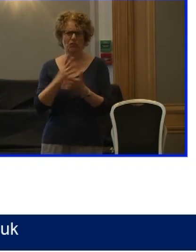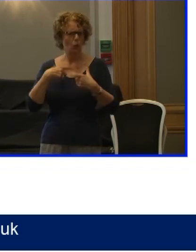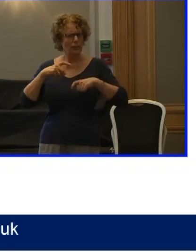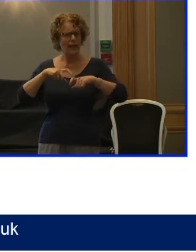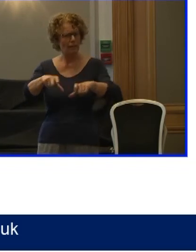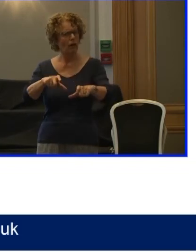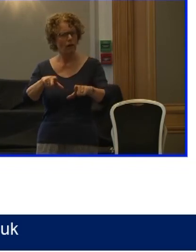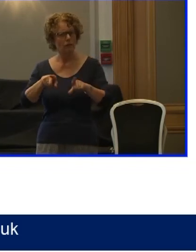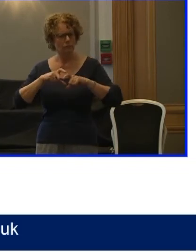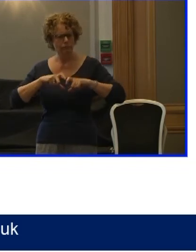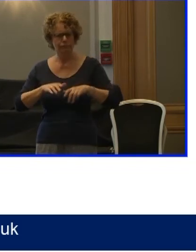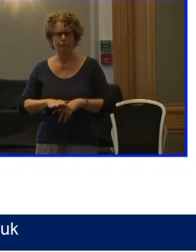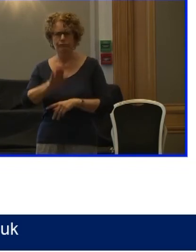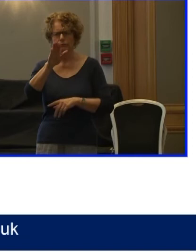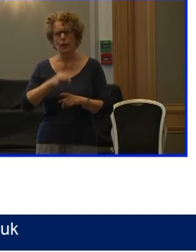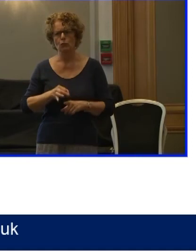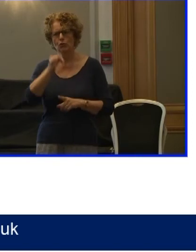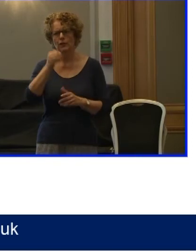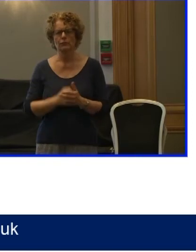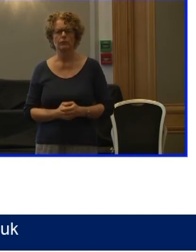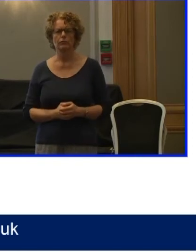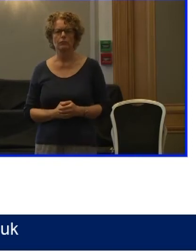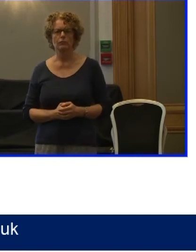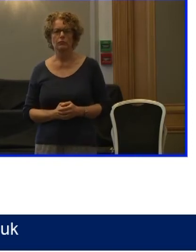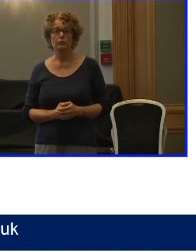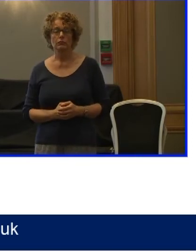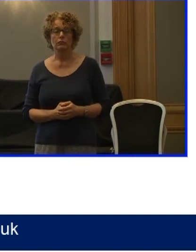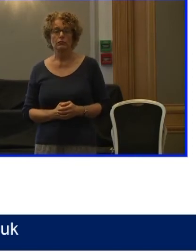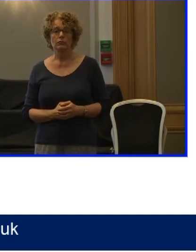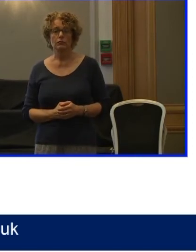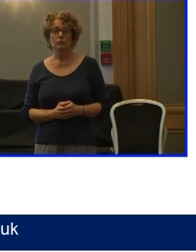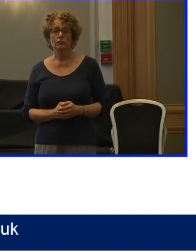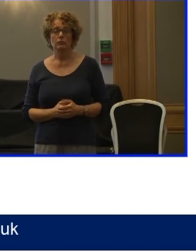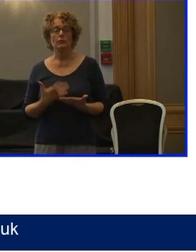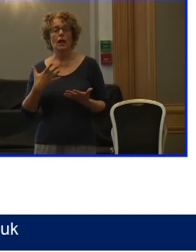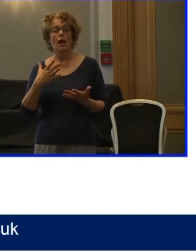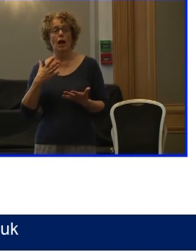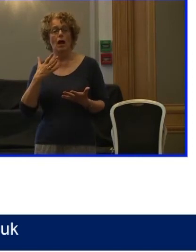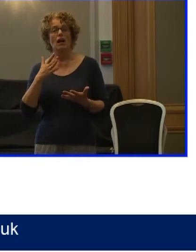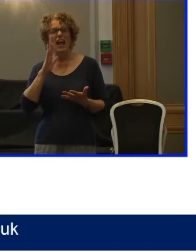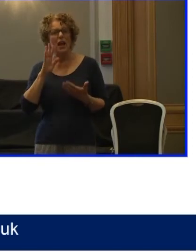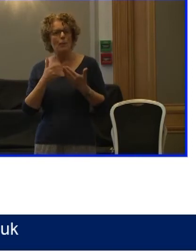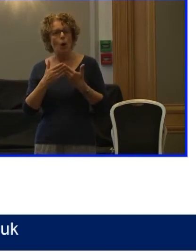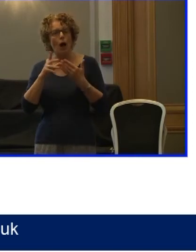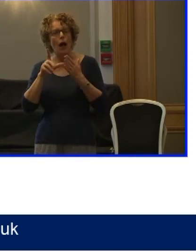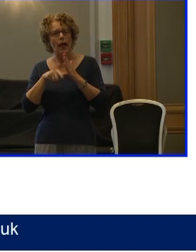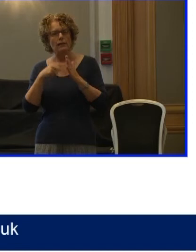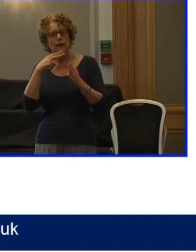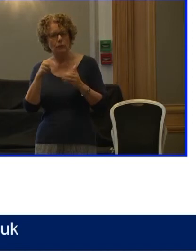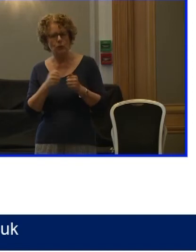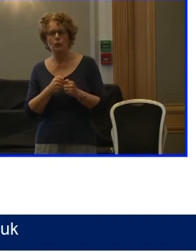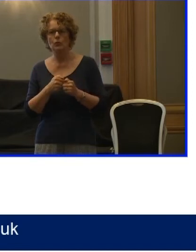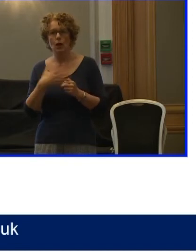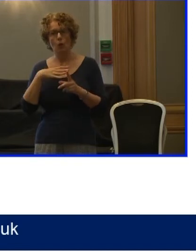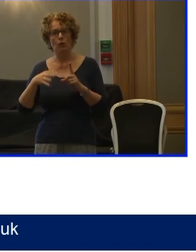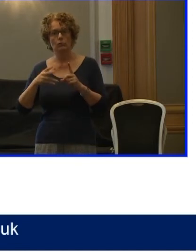in this right direction. You'll be hearing all about our services and how to signpost later on this afternoon, and we'll be looking to